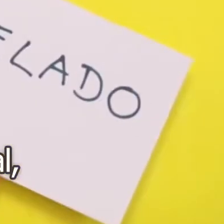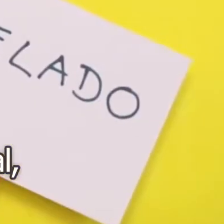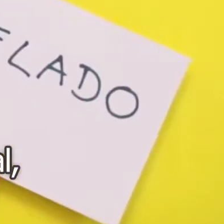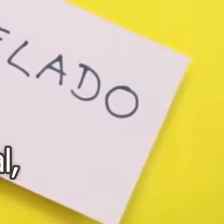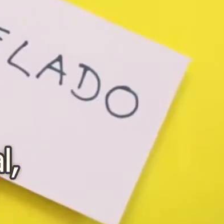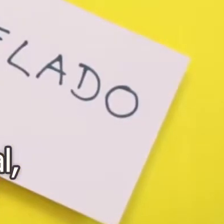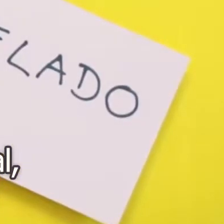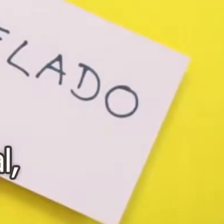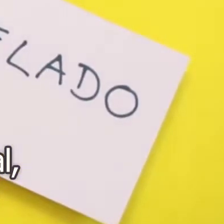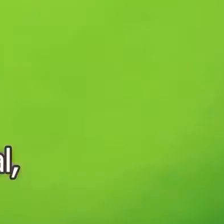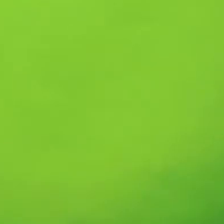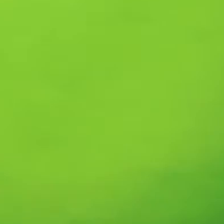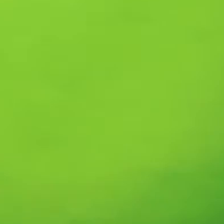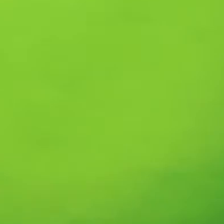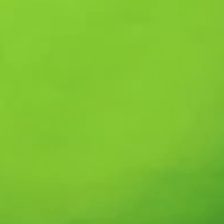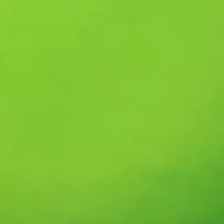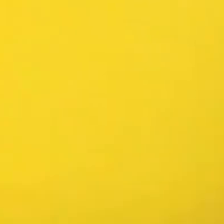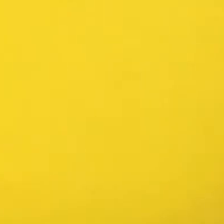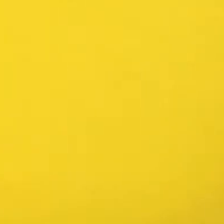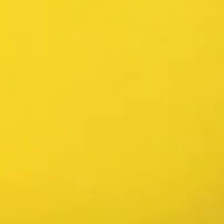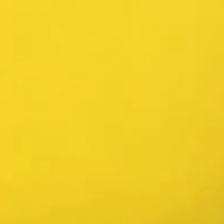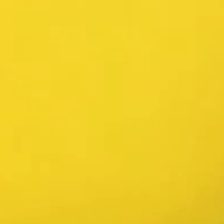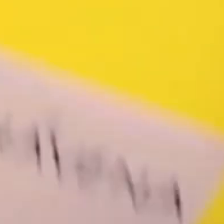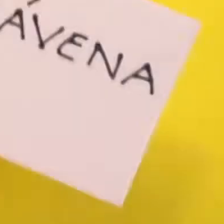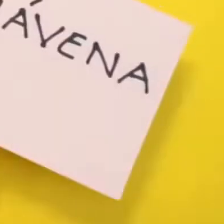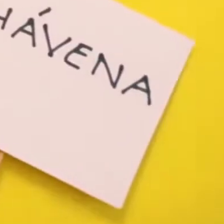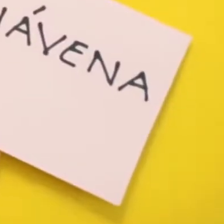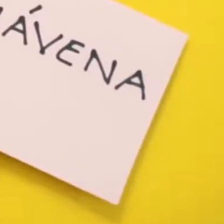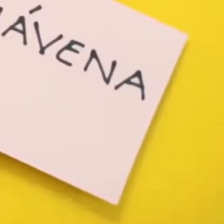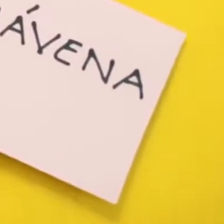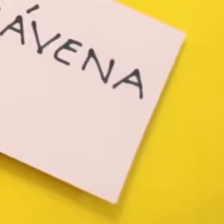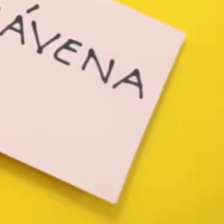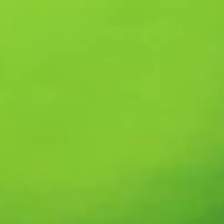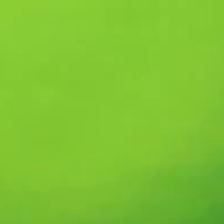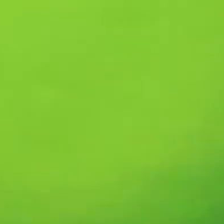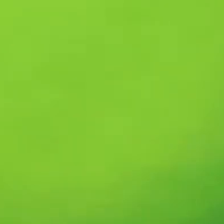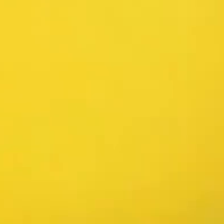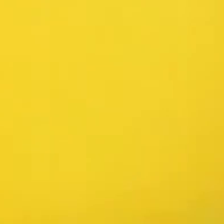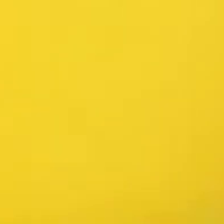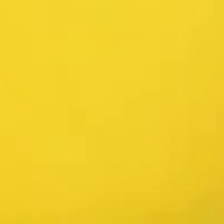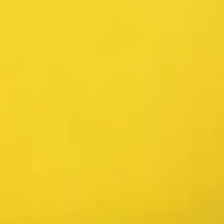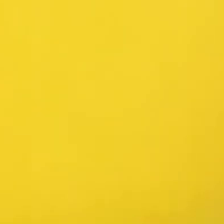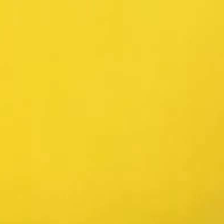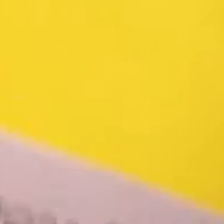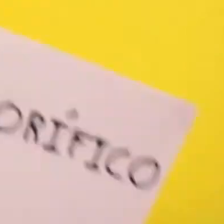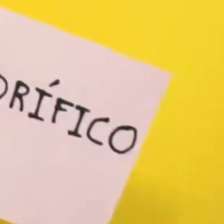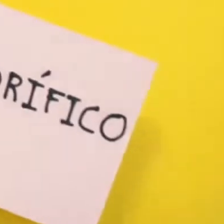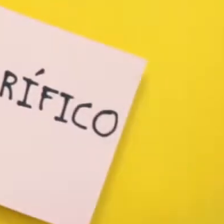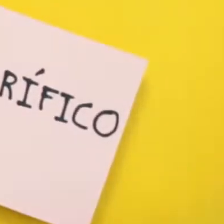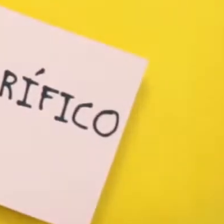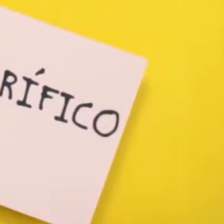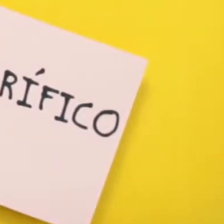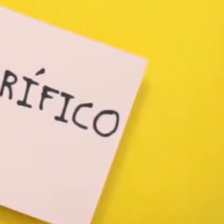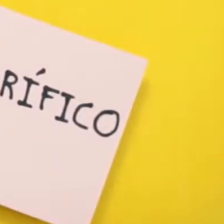and gelato. Cup is xícara and chávena. Fridge is geladeira